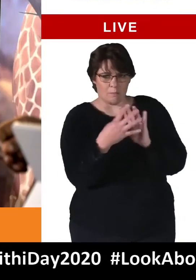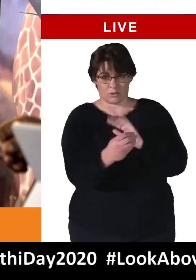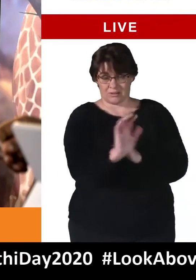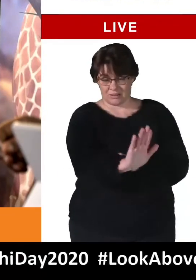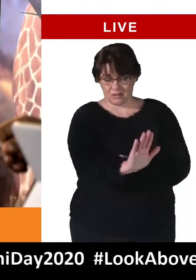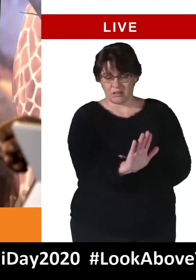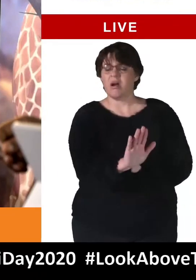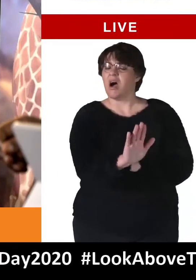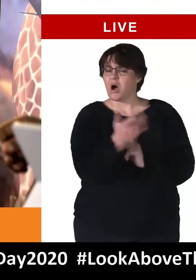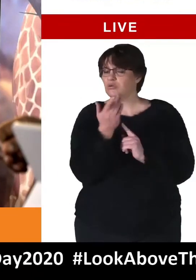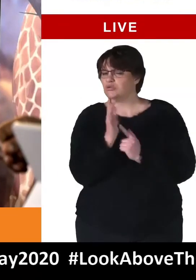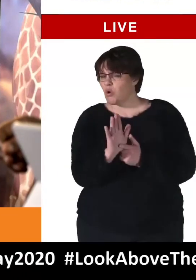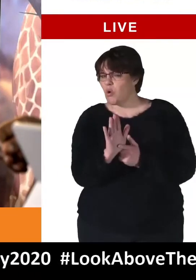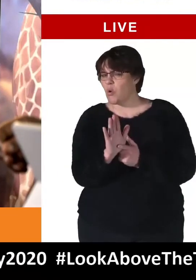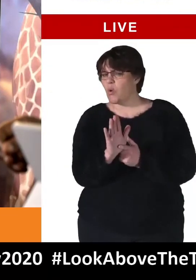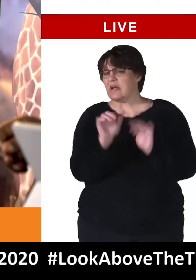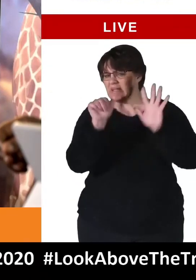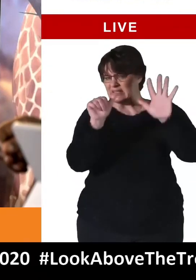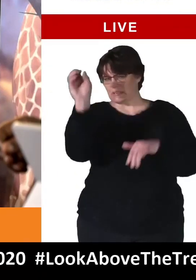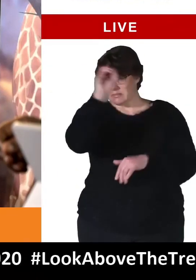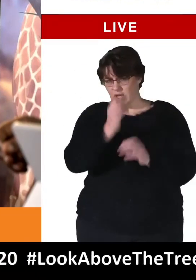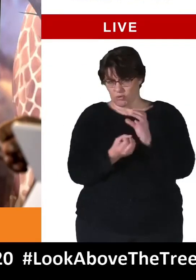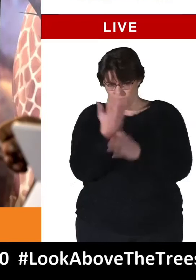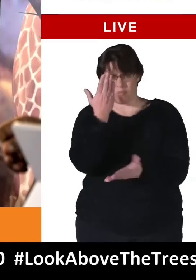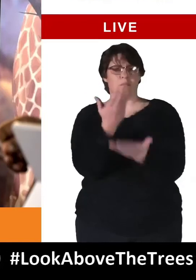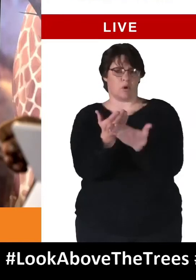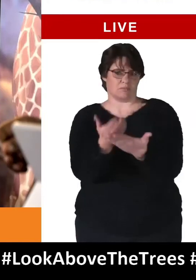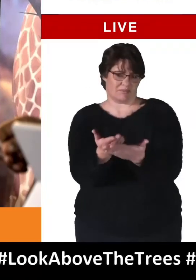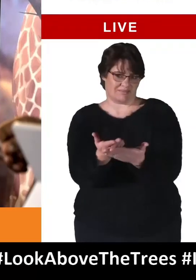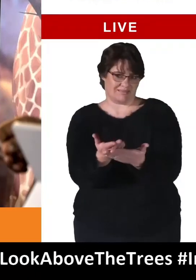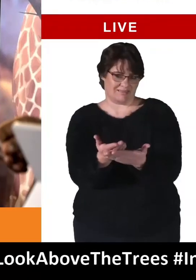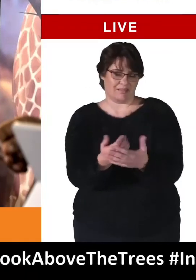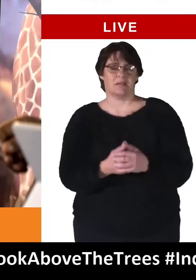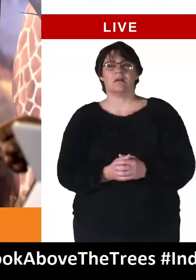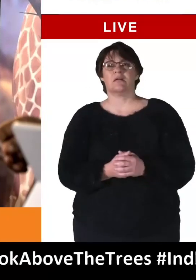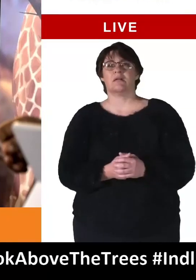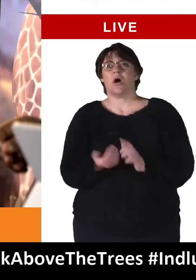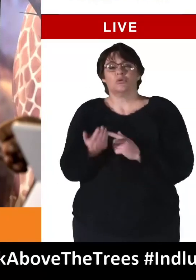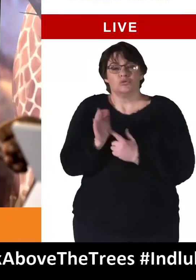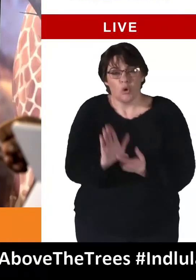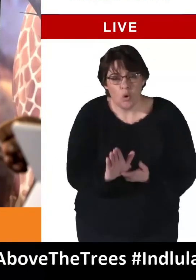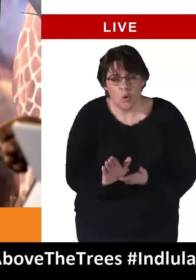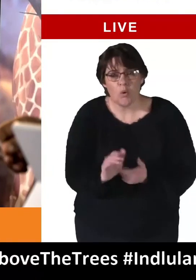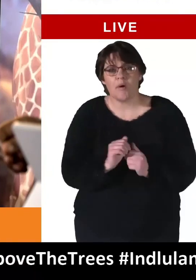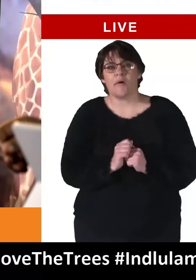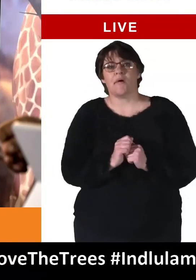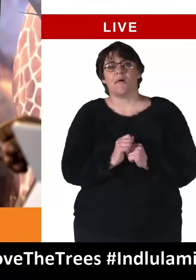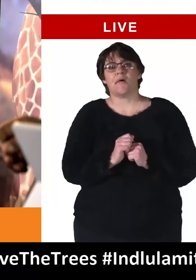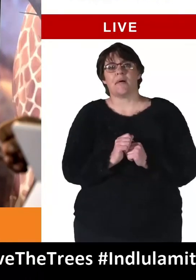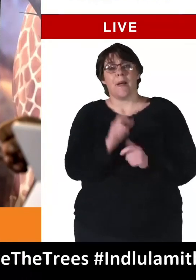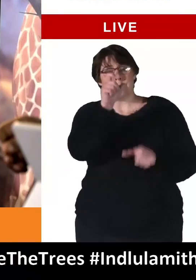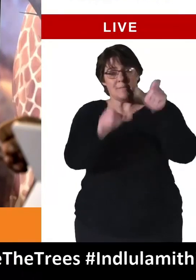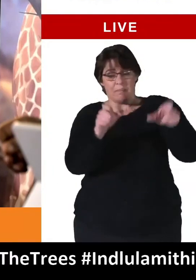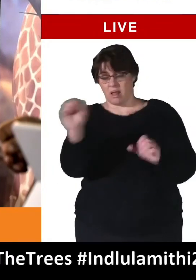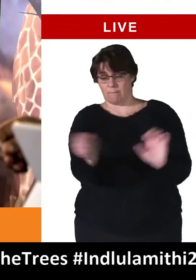shows that growth of 6% is possible, shows that we can actually increase the number of